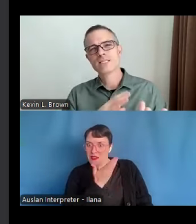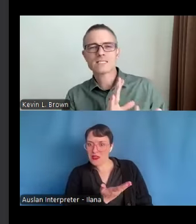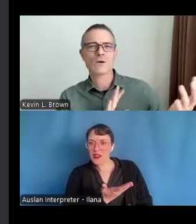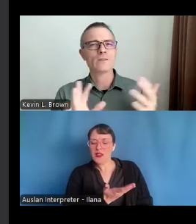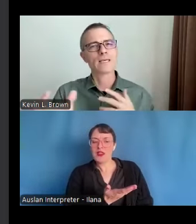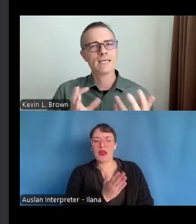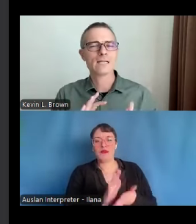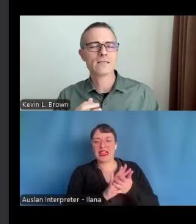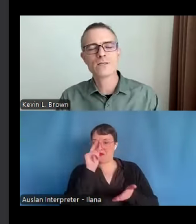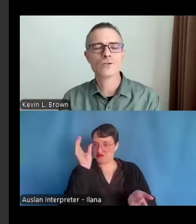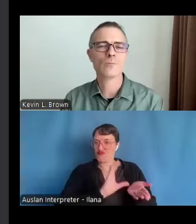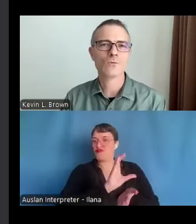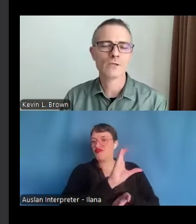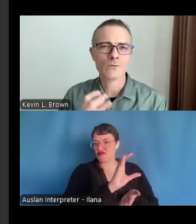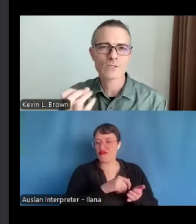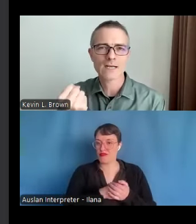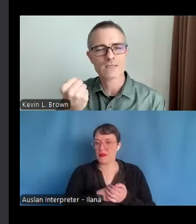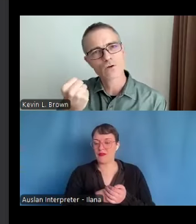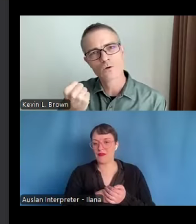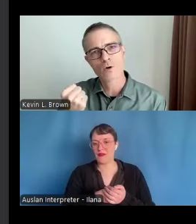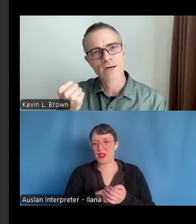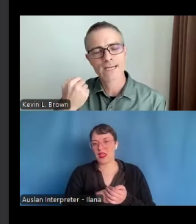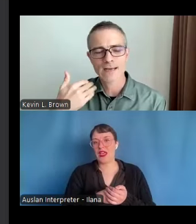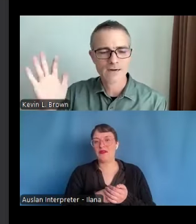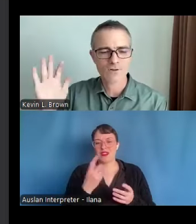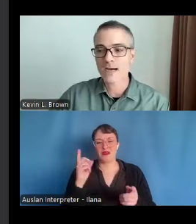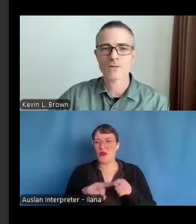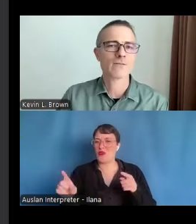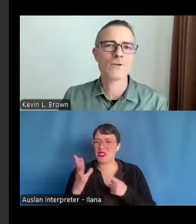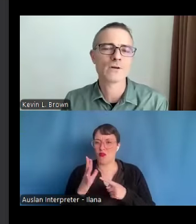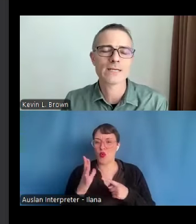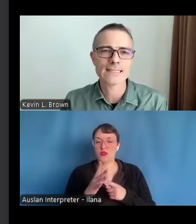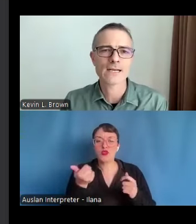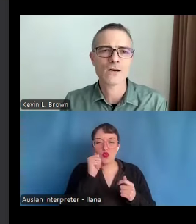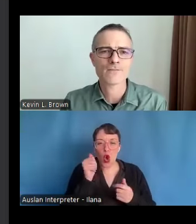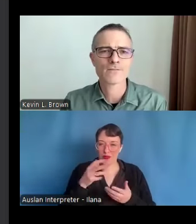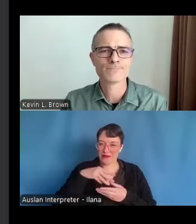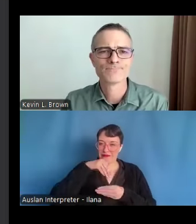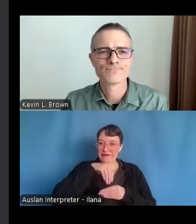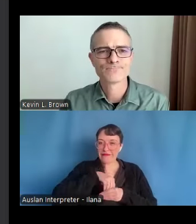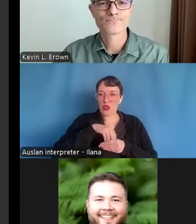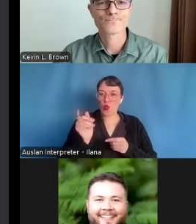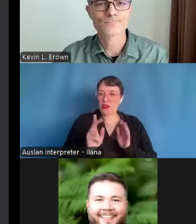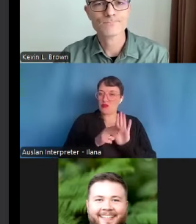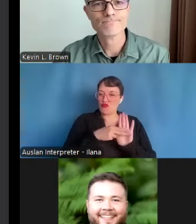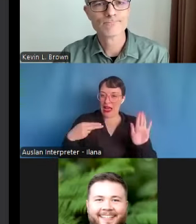kind of dictate what they did and didn't do. But really, once we got to their core brand, that kind of allowed a lot of new funding to take off.